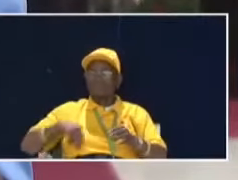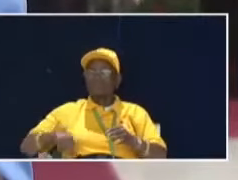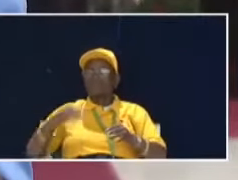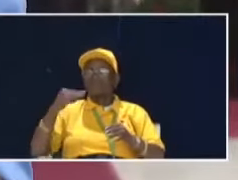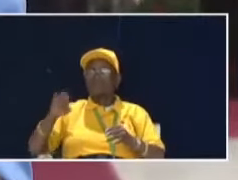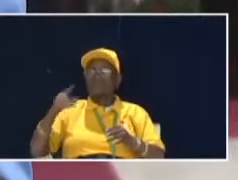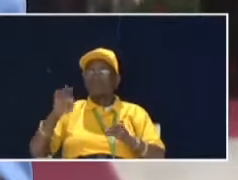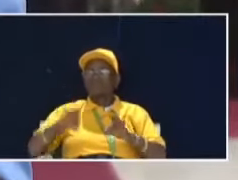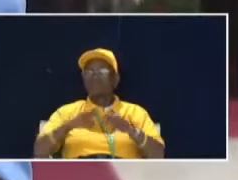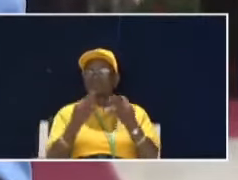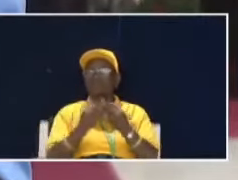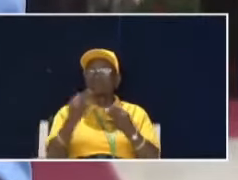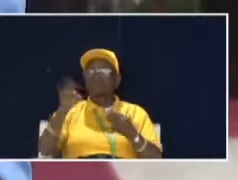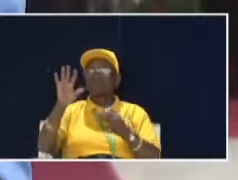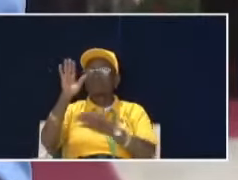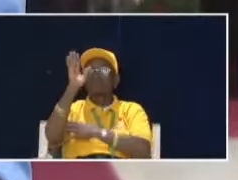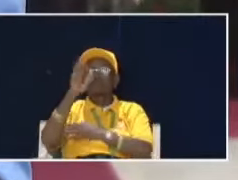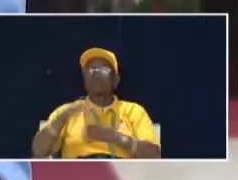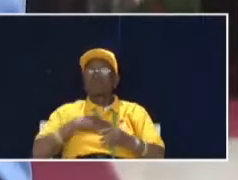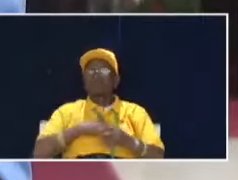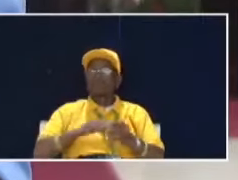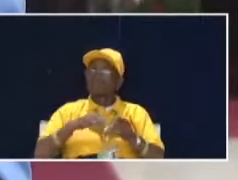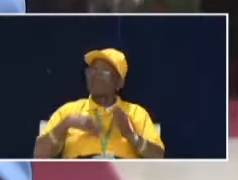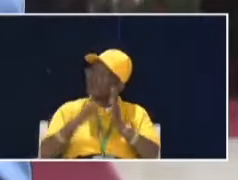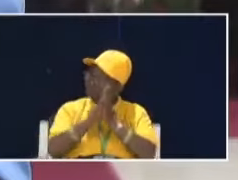Please intercede for them, brethren.